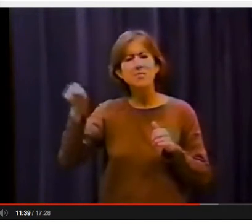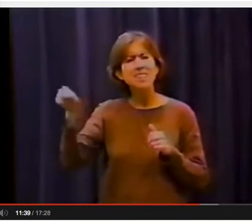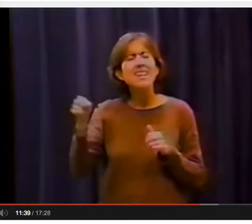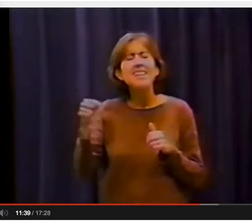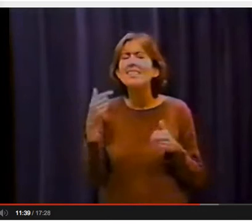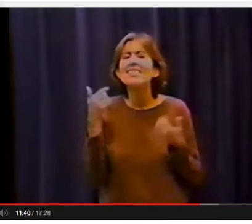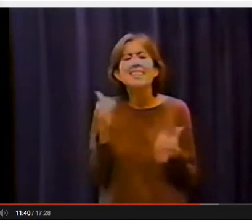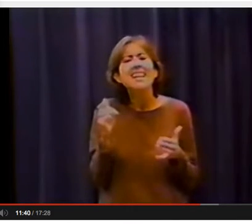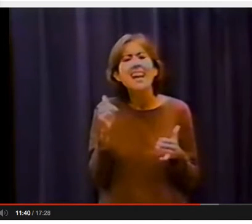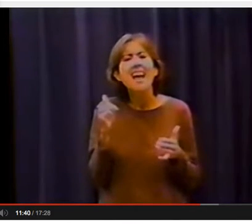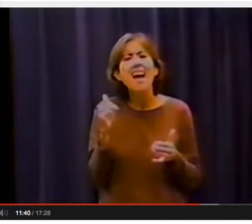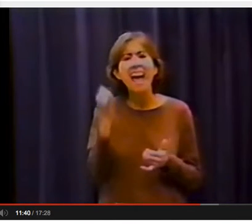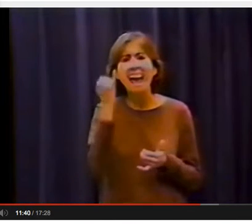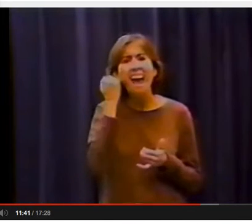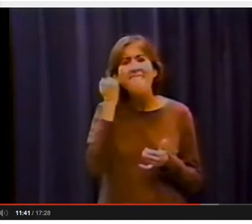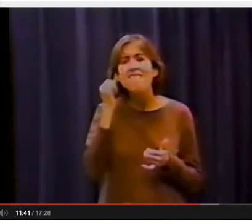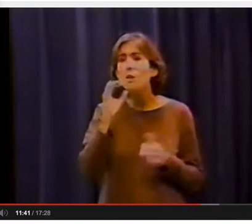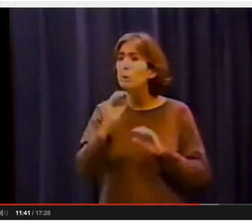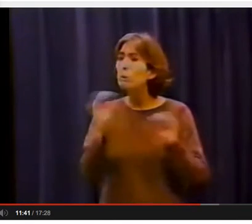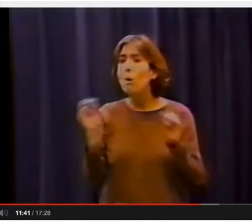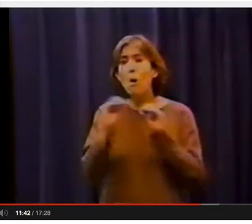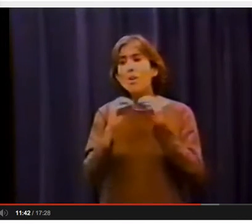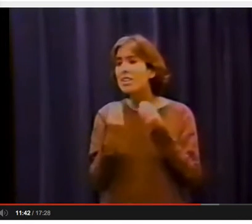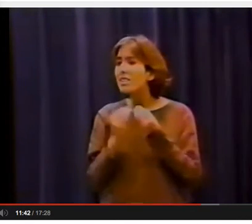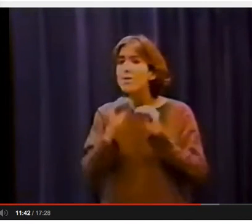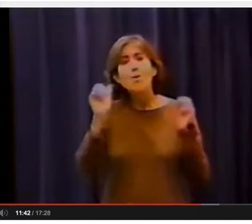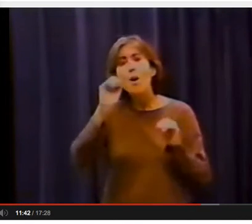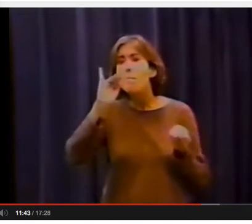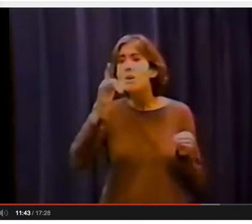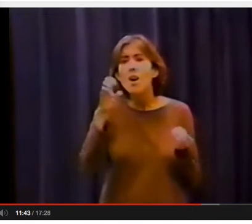You can see there's a lot of different problems still.